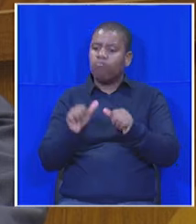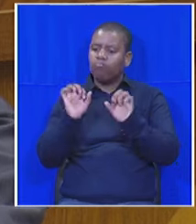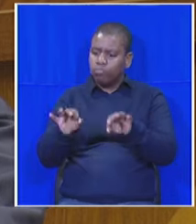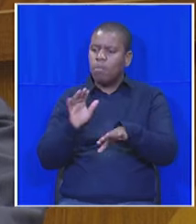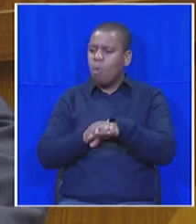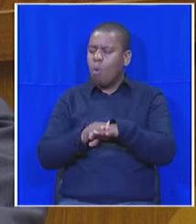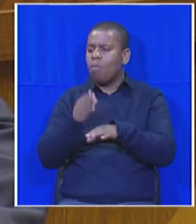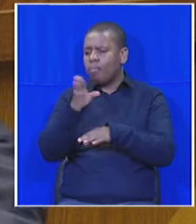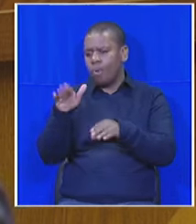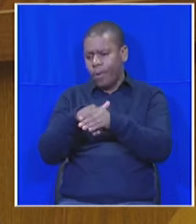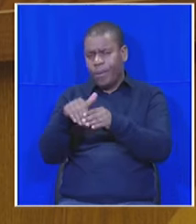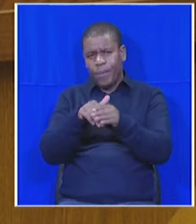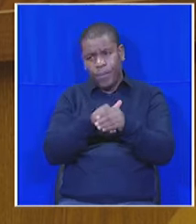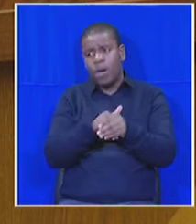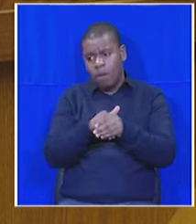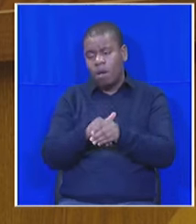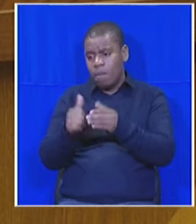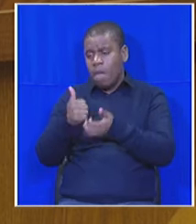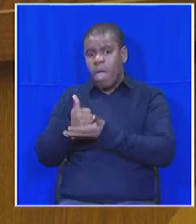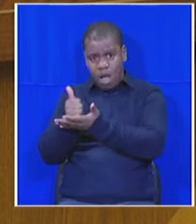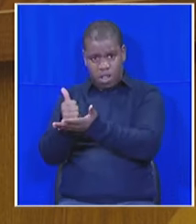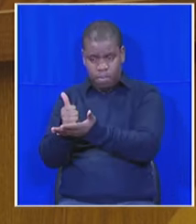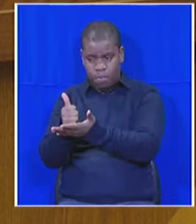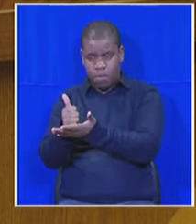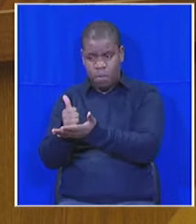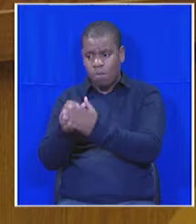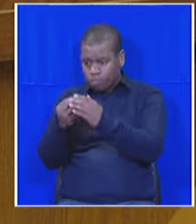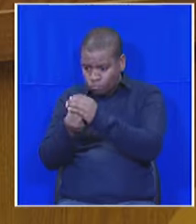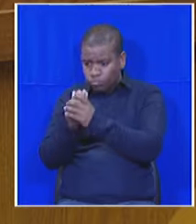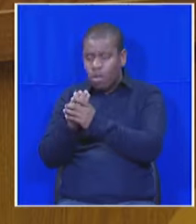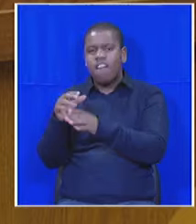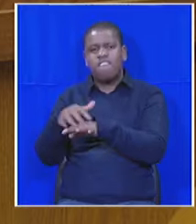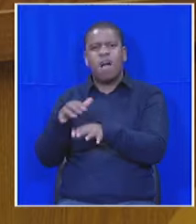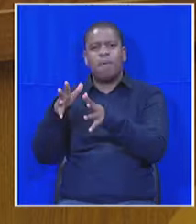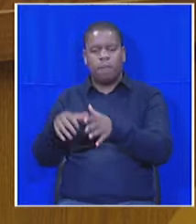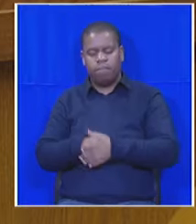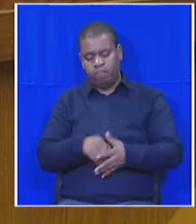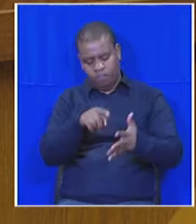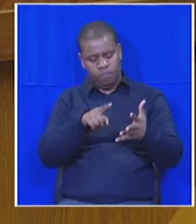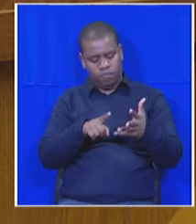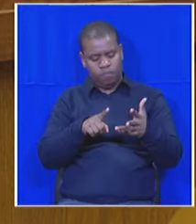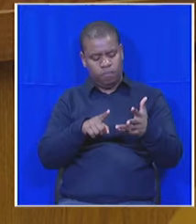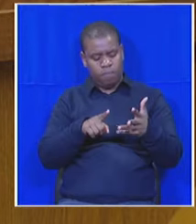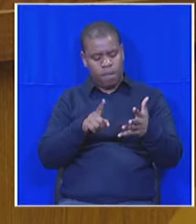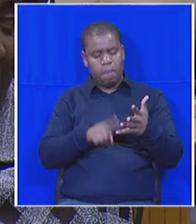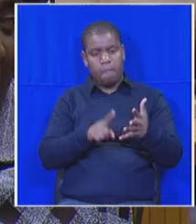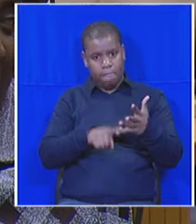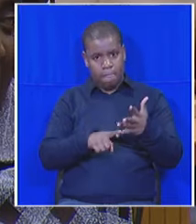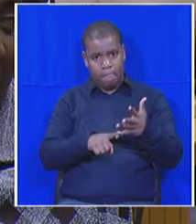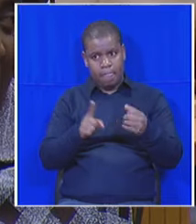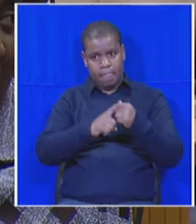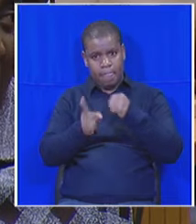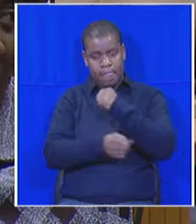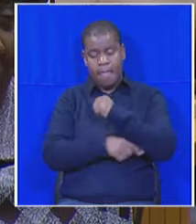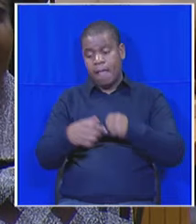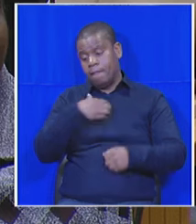to emerging farmers. Lastly, Honorable Minister, yesterday the President gave me a reply to